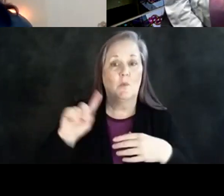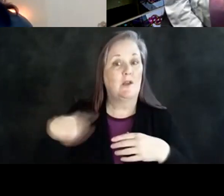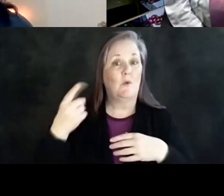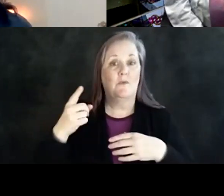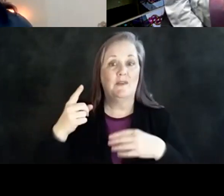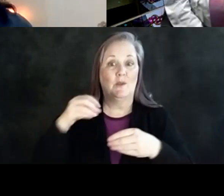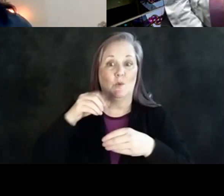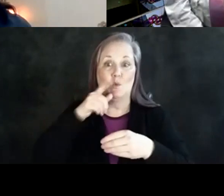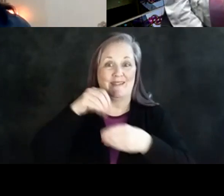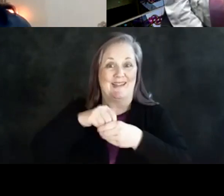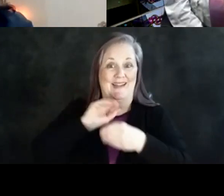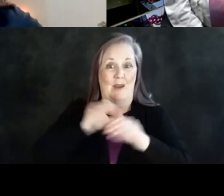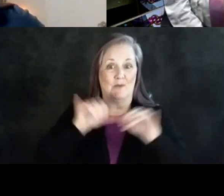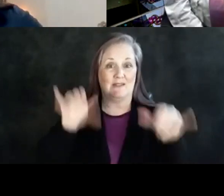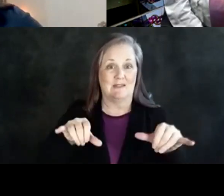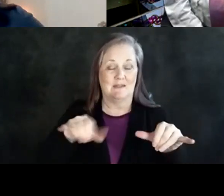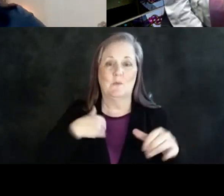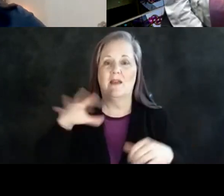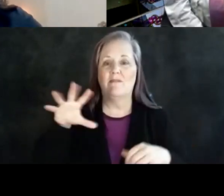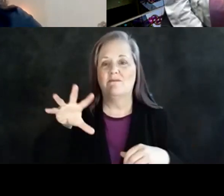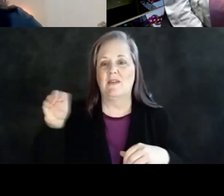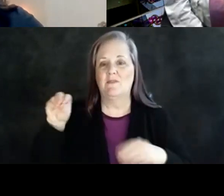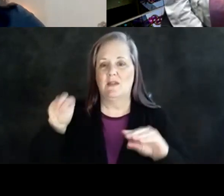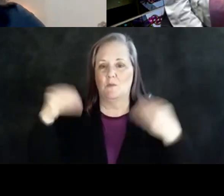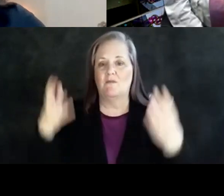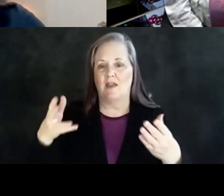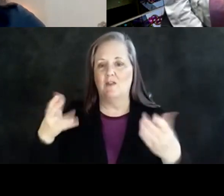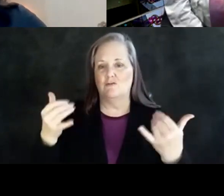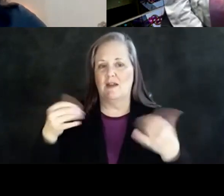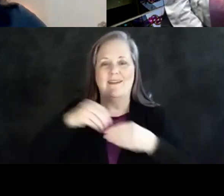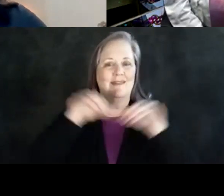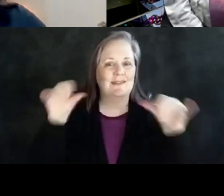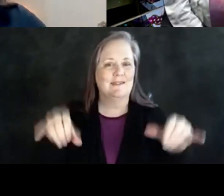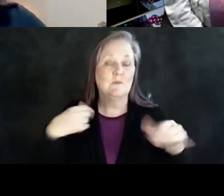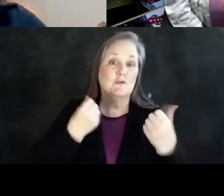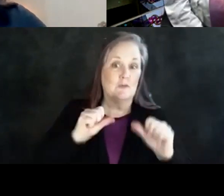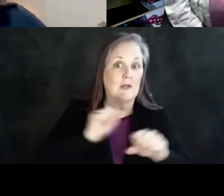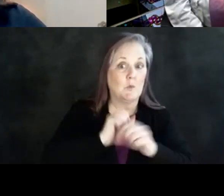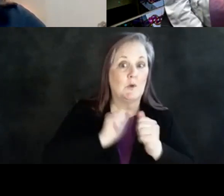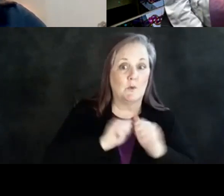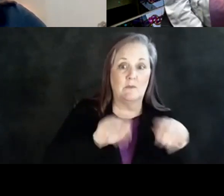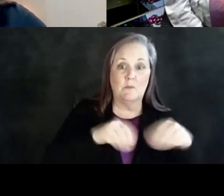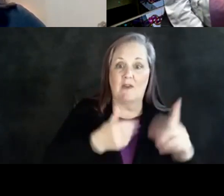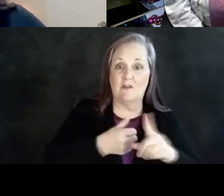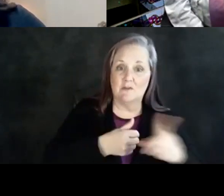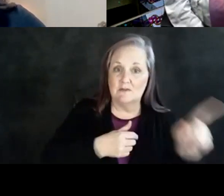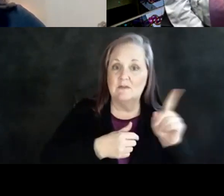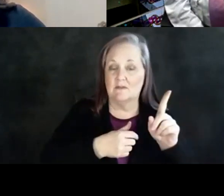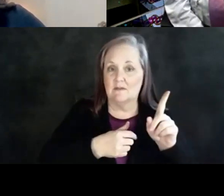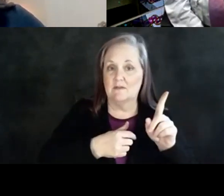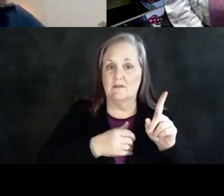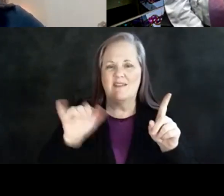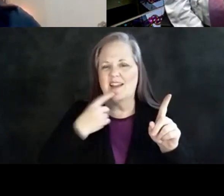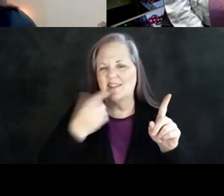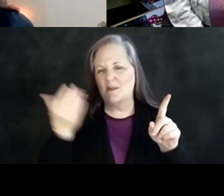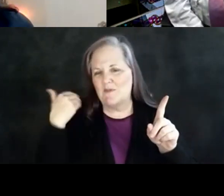in our system. So we only have 50 providers right now in the system, and we are trying to work with providers who can, like I said before,